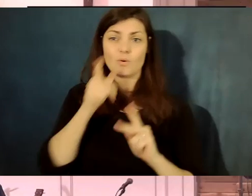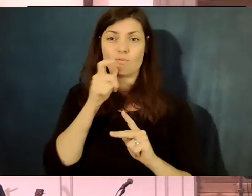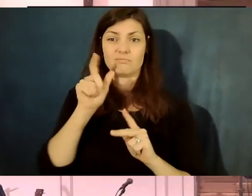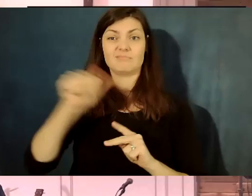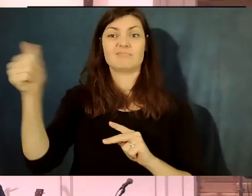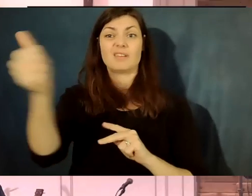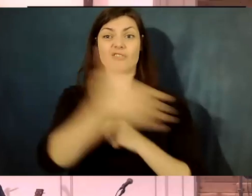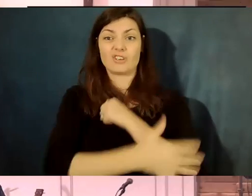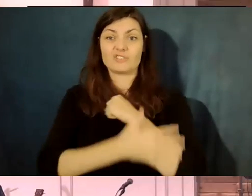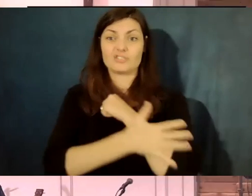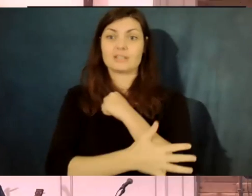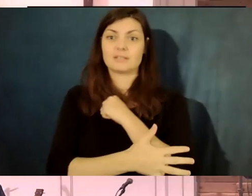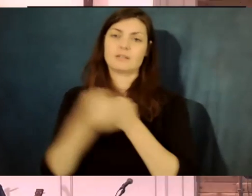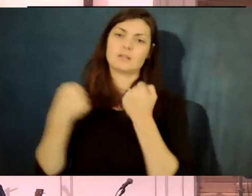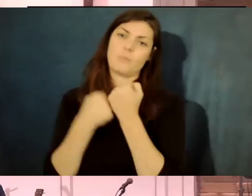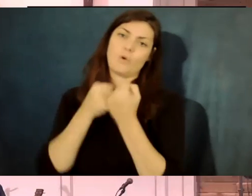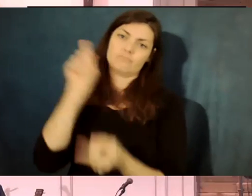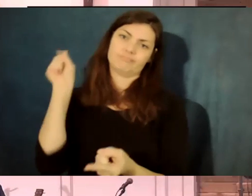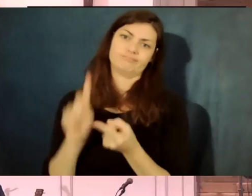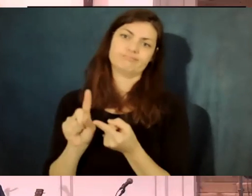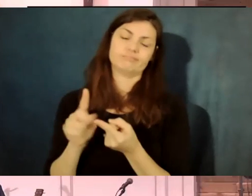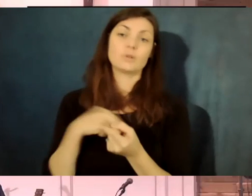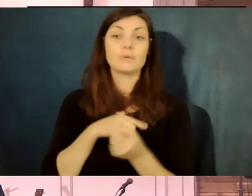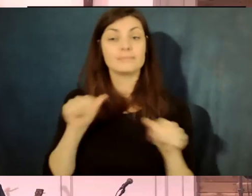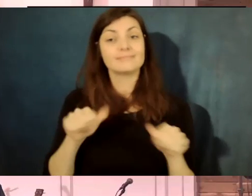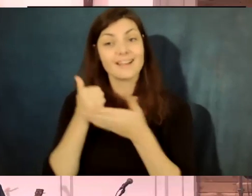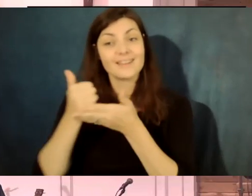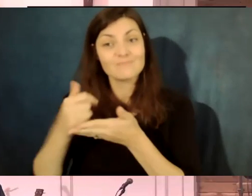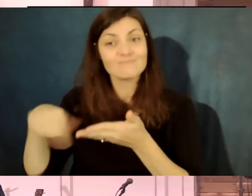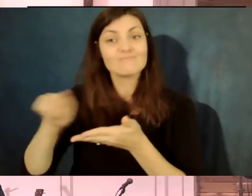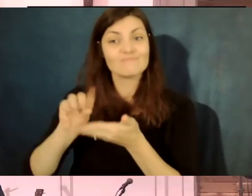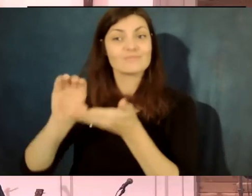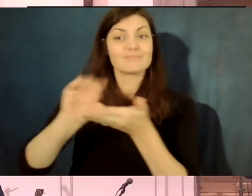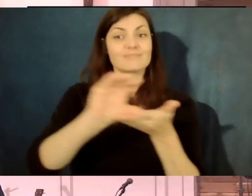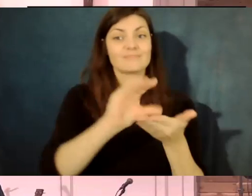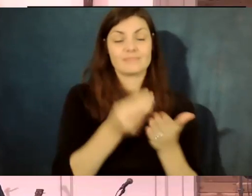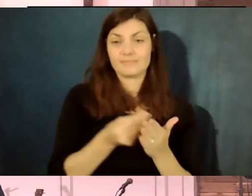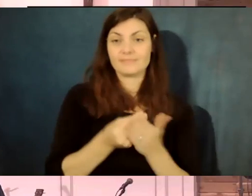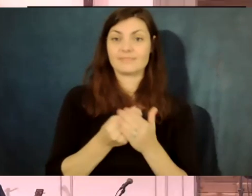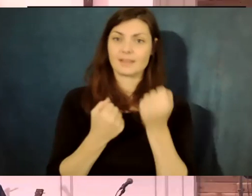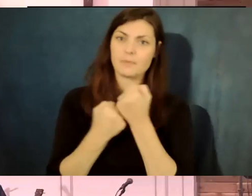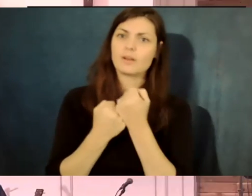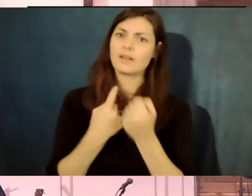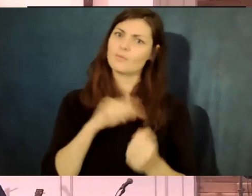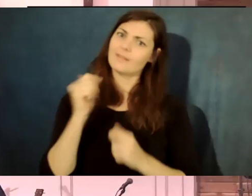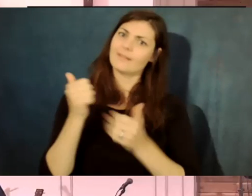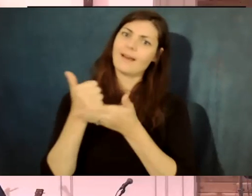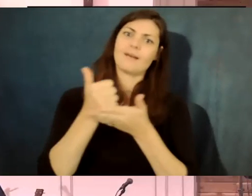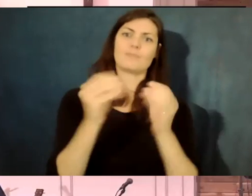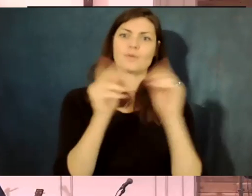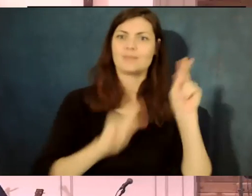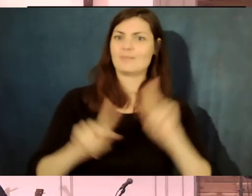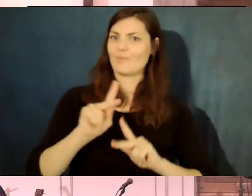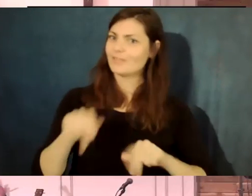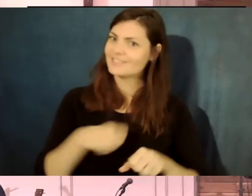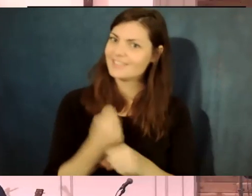have received less support this year. And we've been able to help some people this year beyond what we normally are able to do as far as benevolence, and that's been a huge